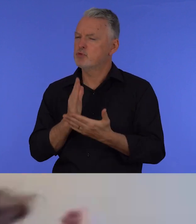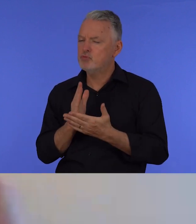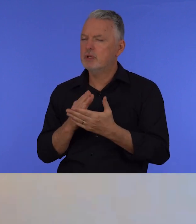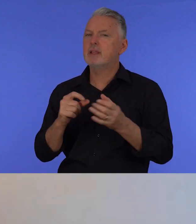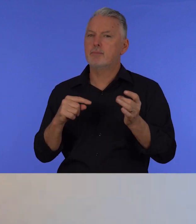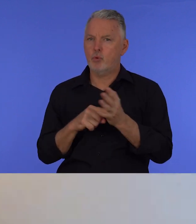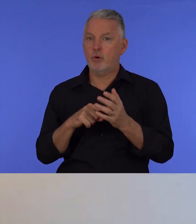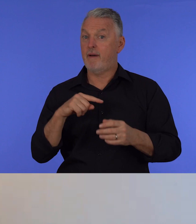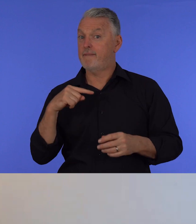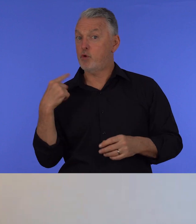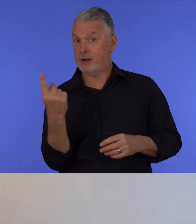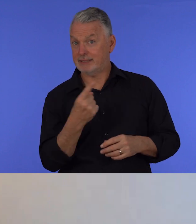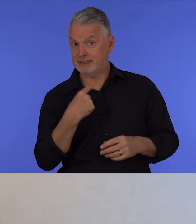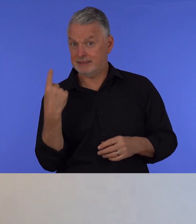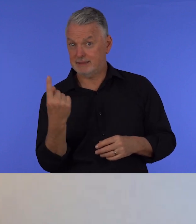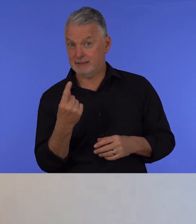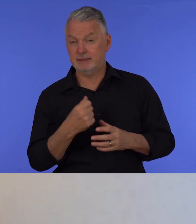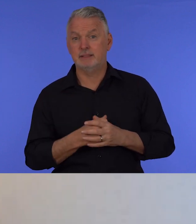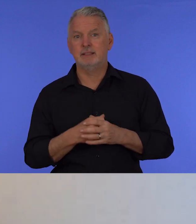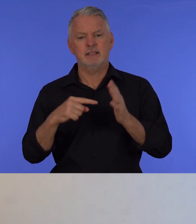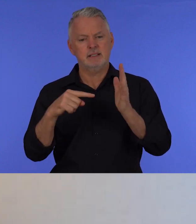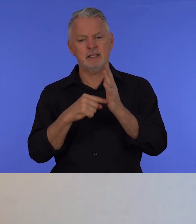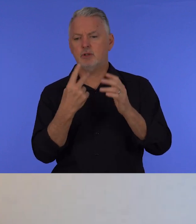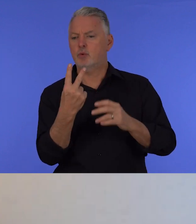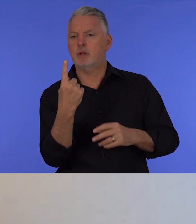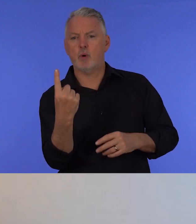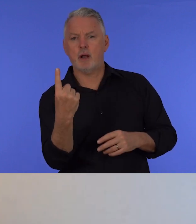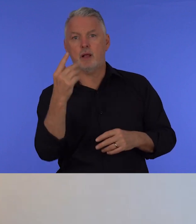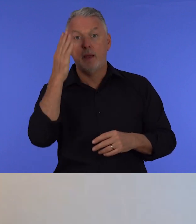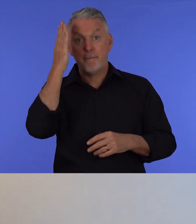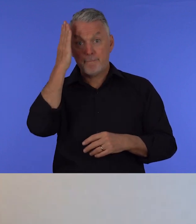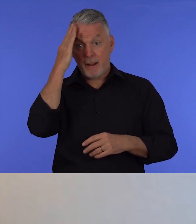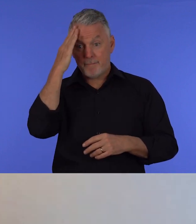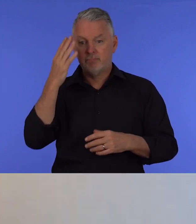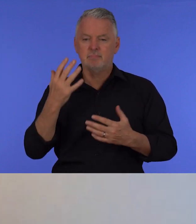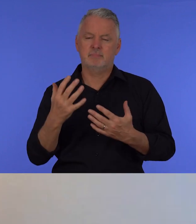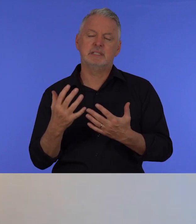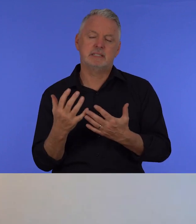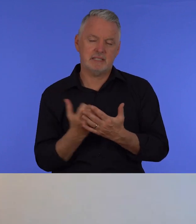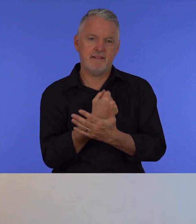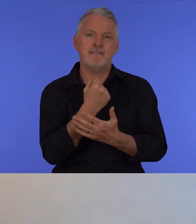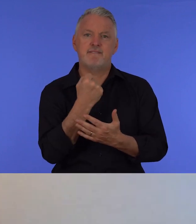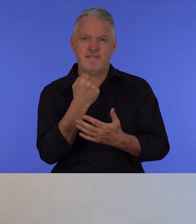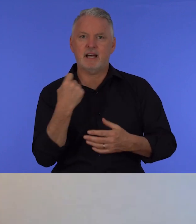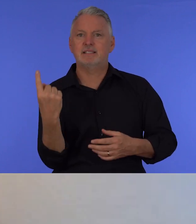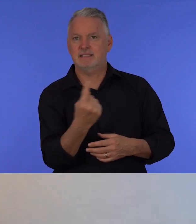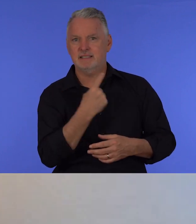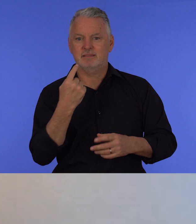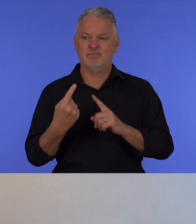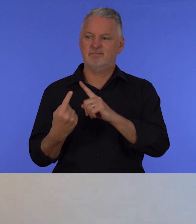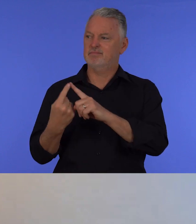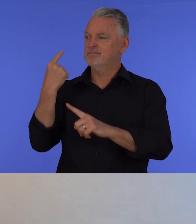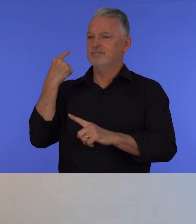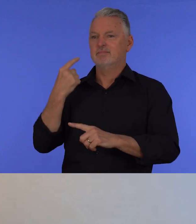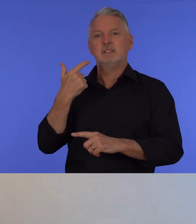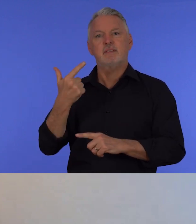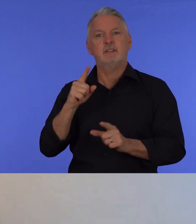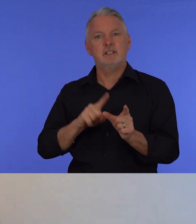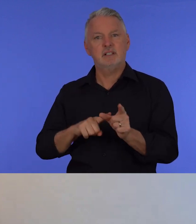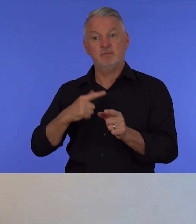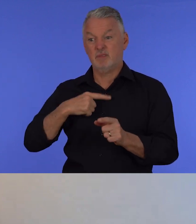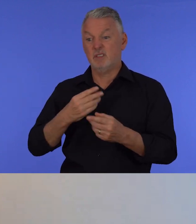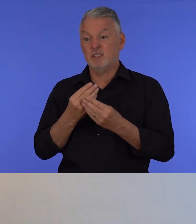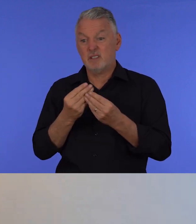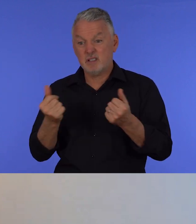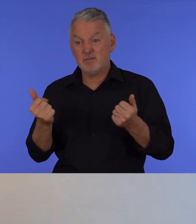the T21 community, and that is really, really important for us. T21 Mums has been a saviour in so many ways